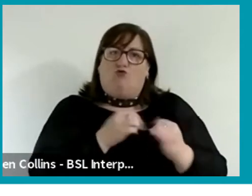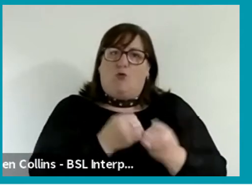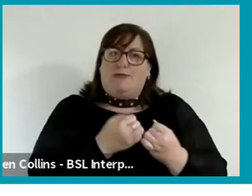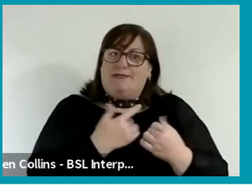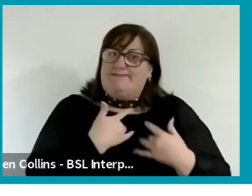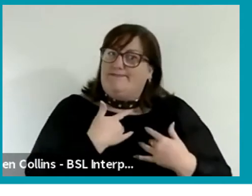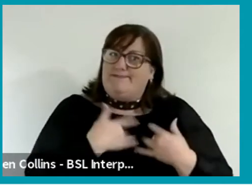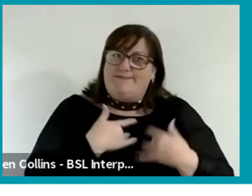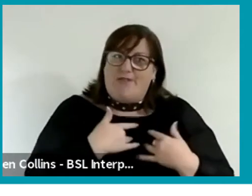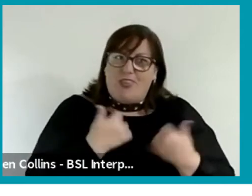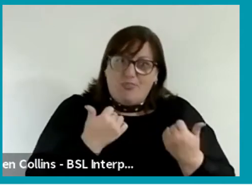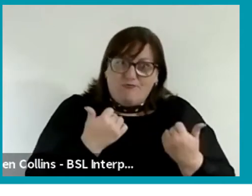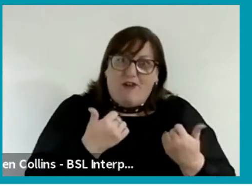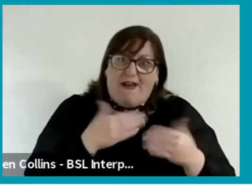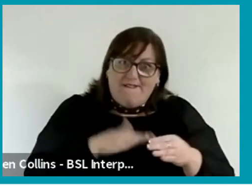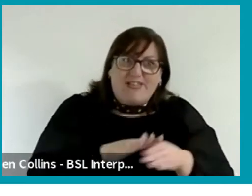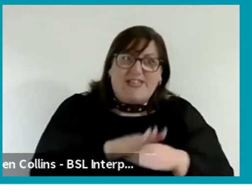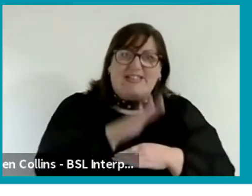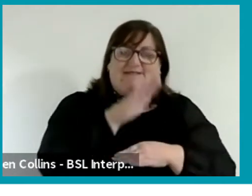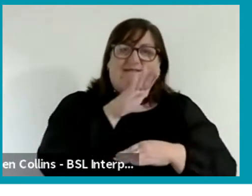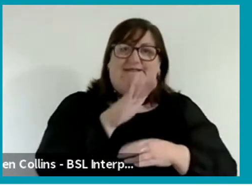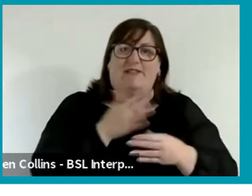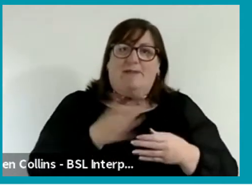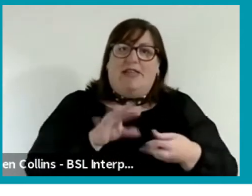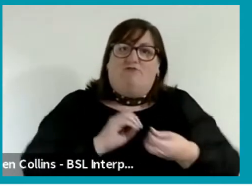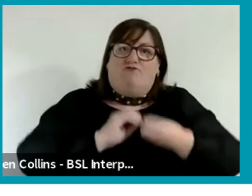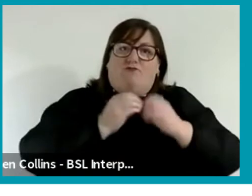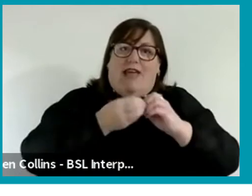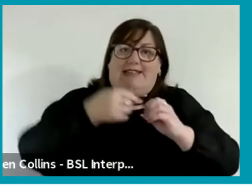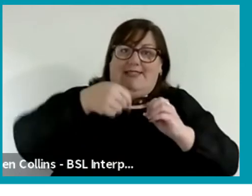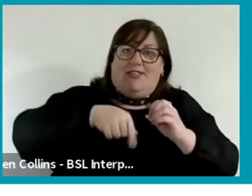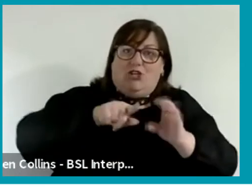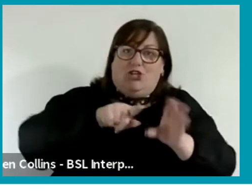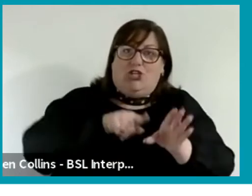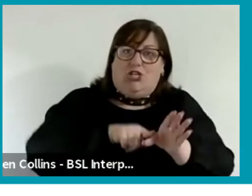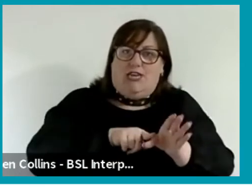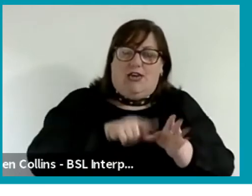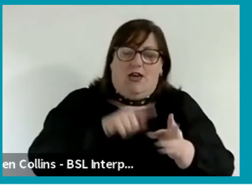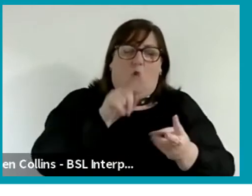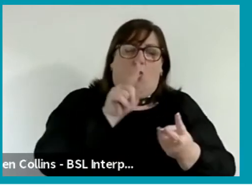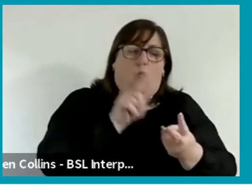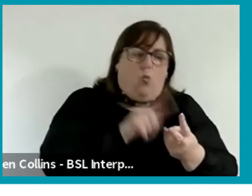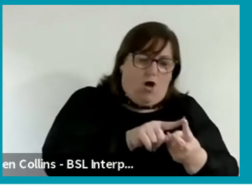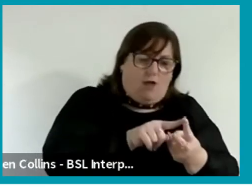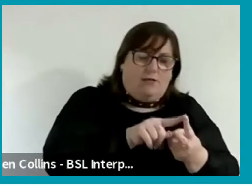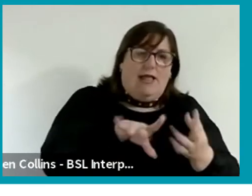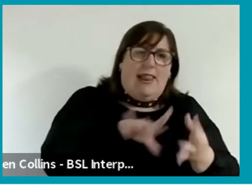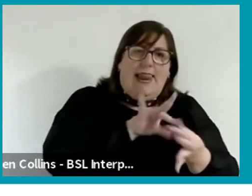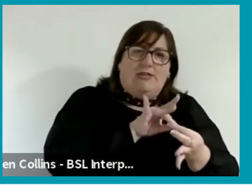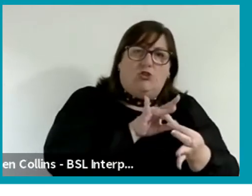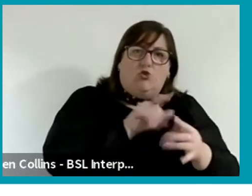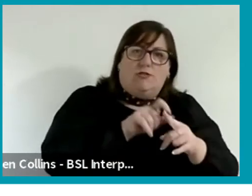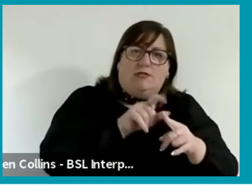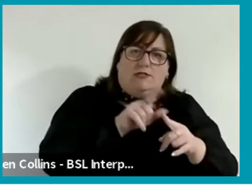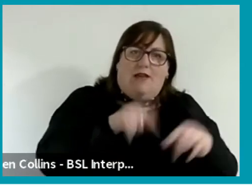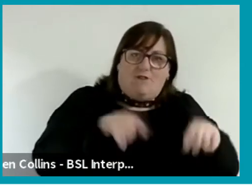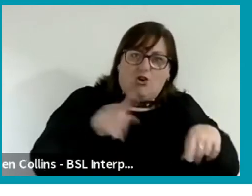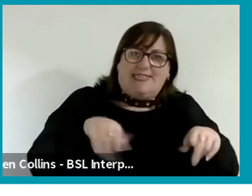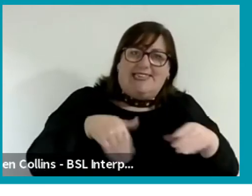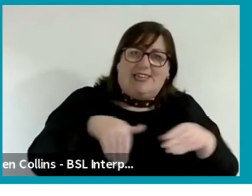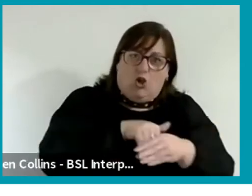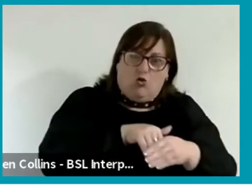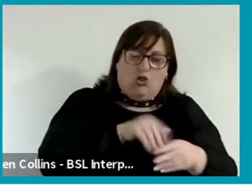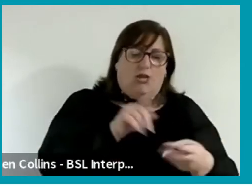created this year. One specifically to do with diversity and inclusion matters, the other one to do with